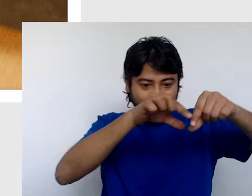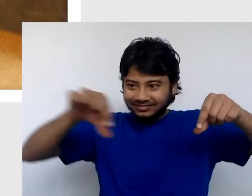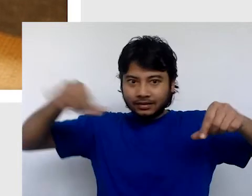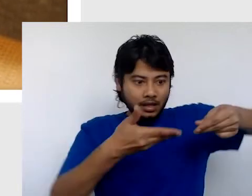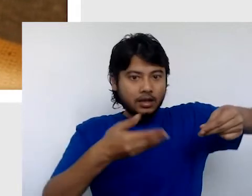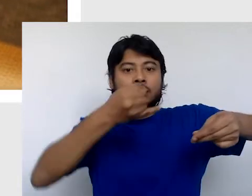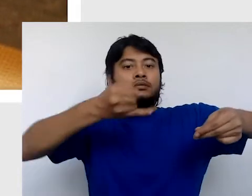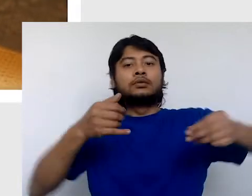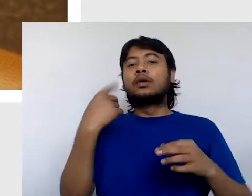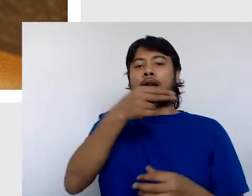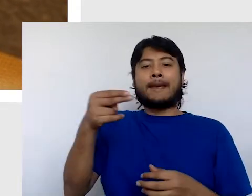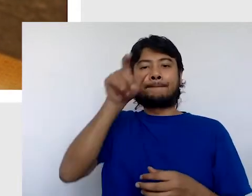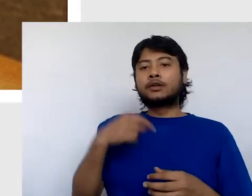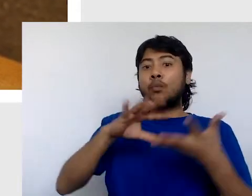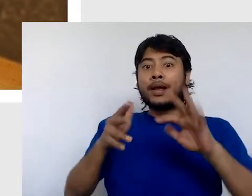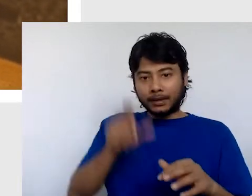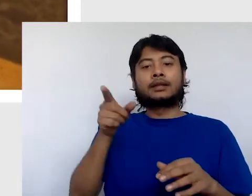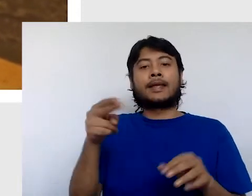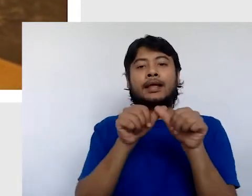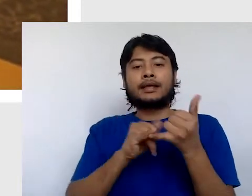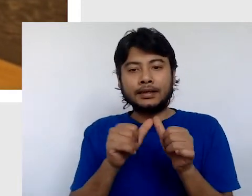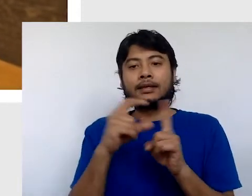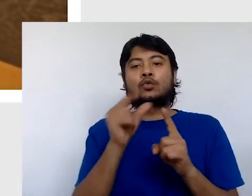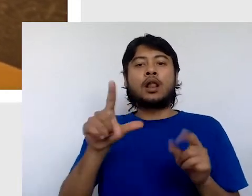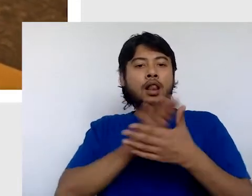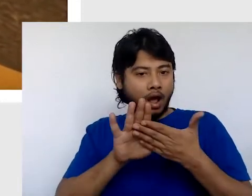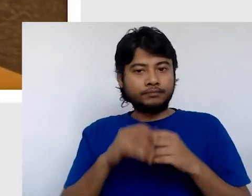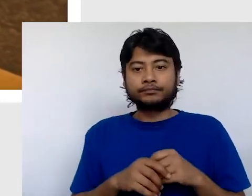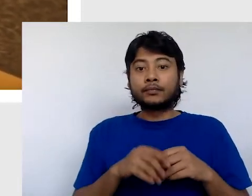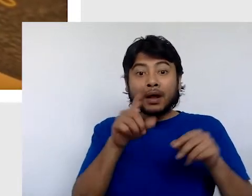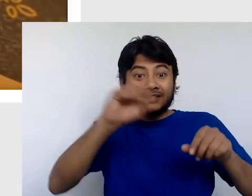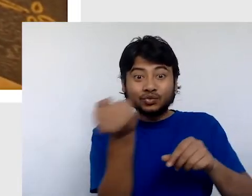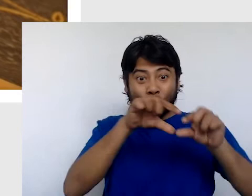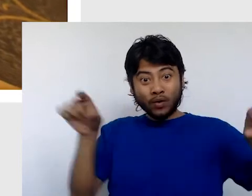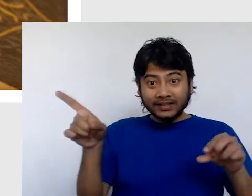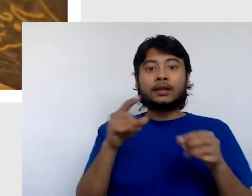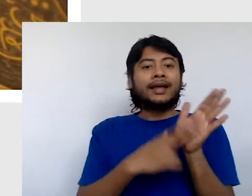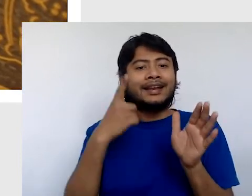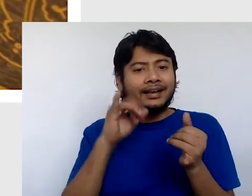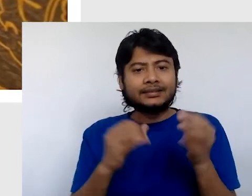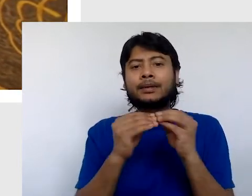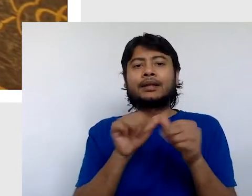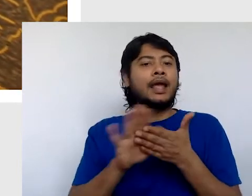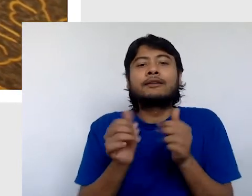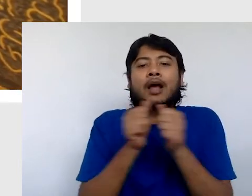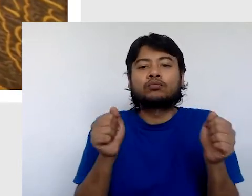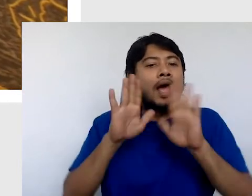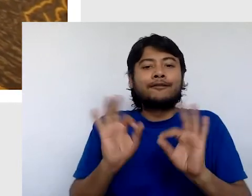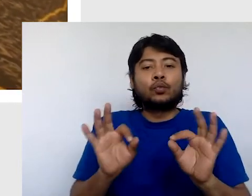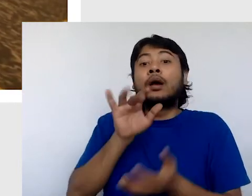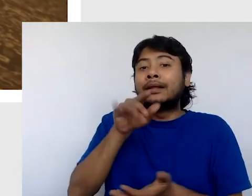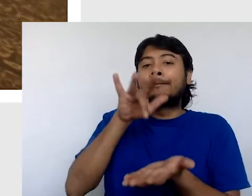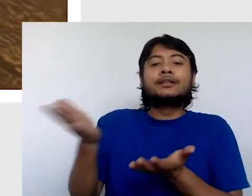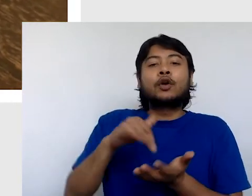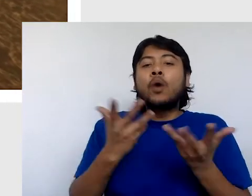inlaid cartouches mark a maker's name, Asadullah. It is without a nisba, which points to Khorasan as the place